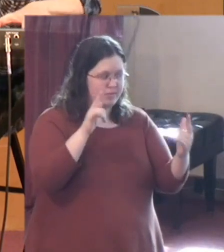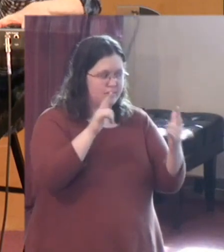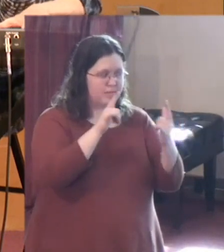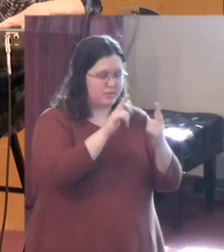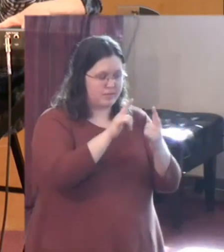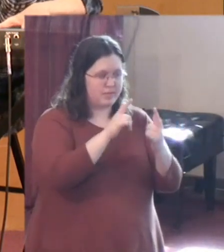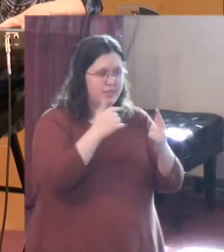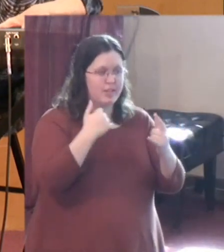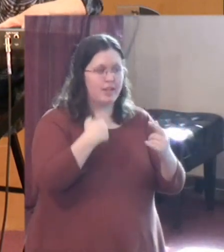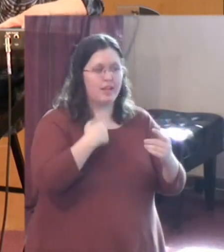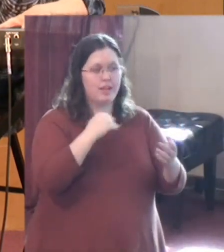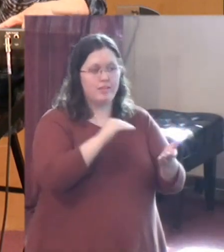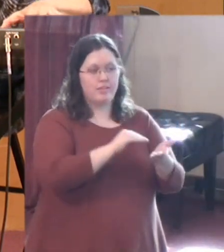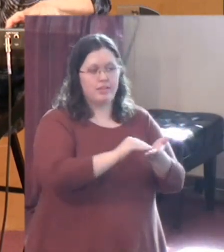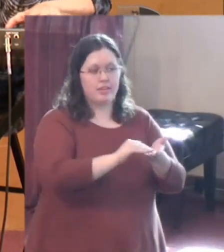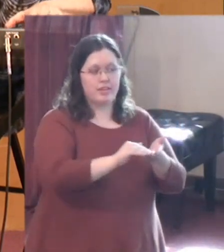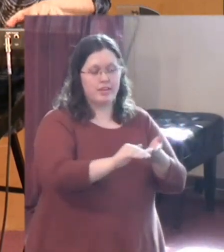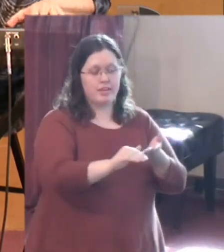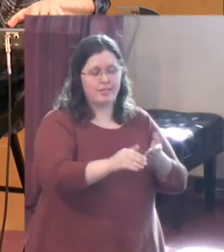I forgive you.